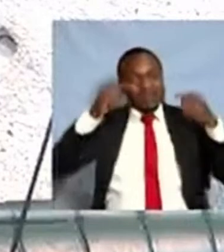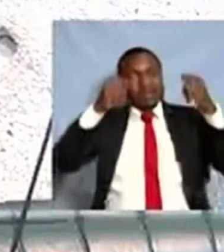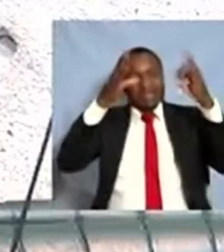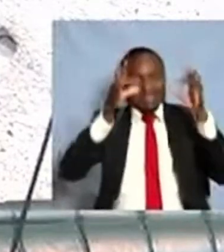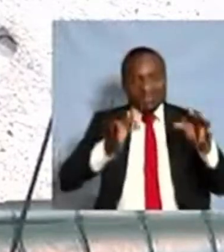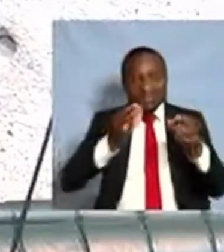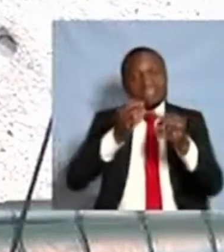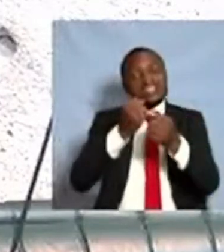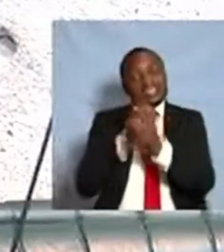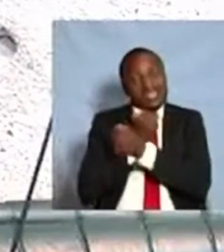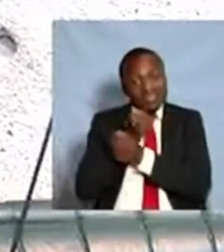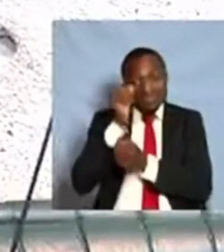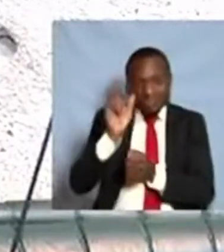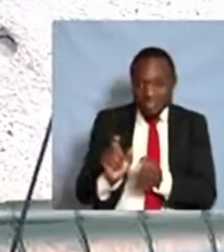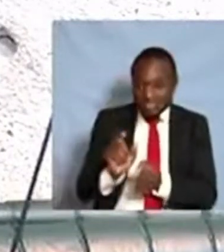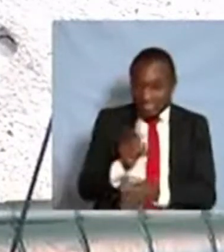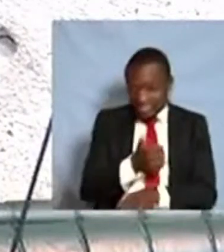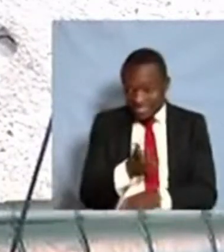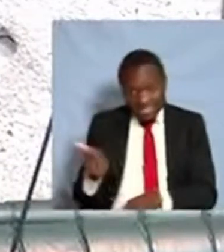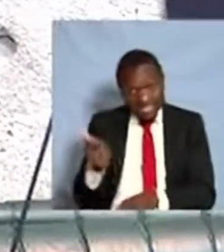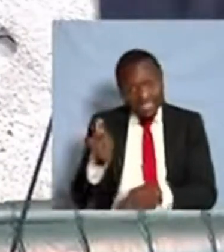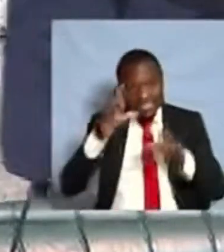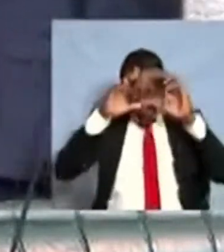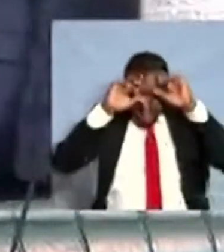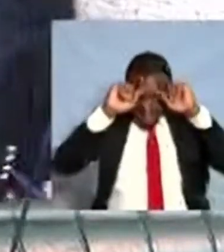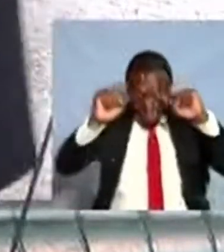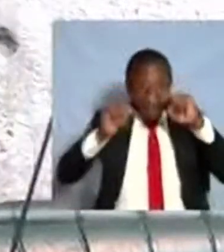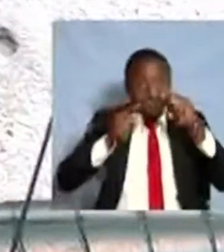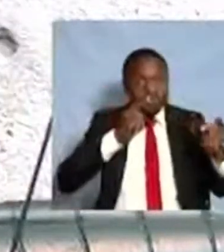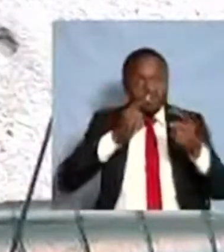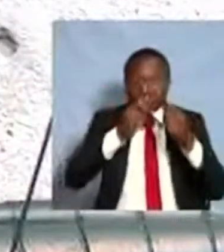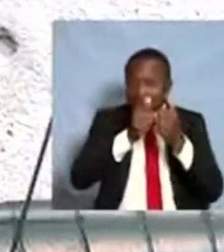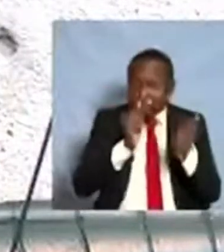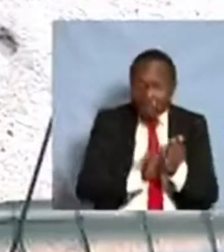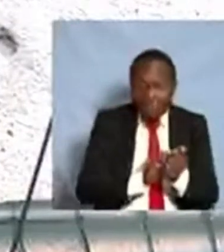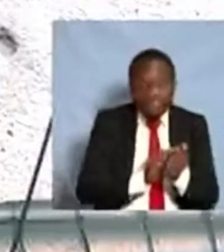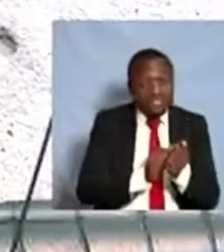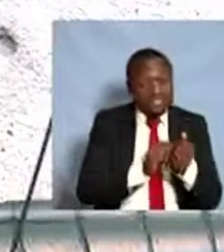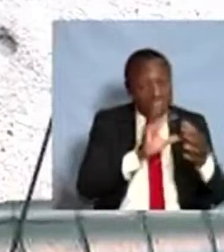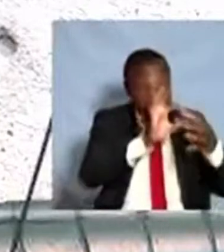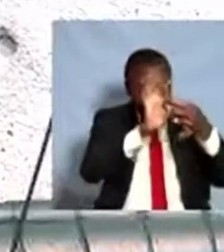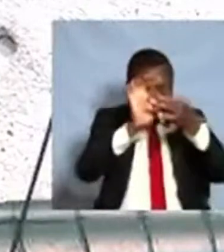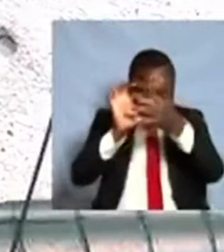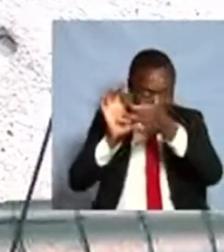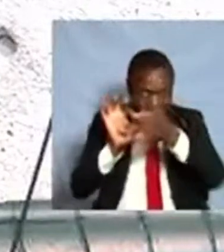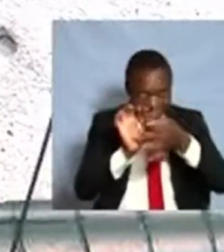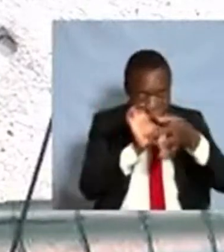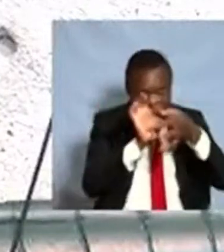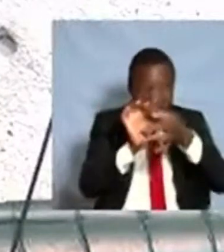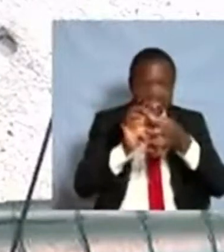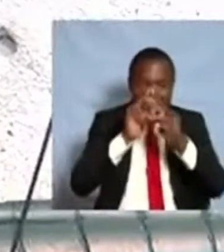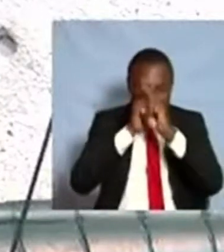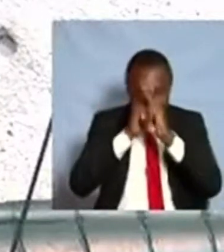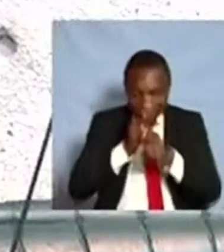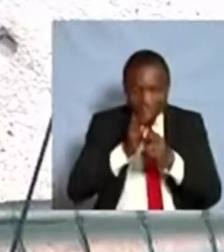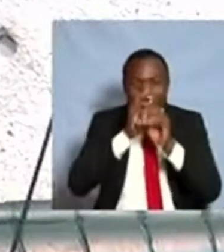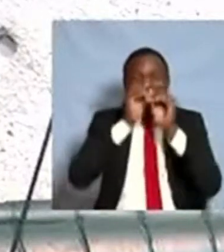each other. The President went on to talk about the issue of unity. Mr. Speaker, we can